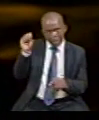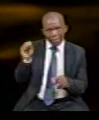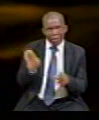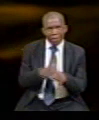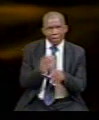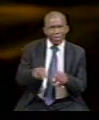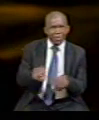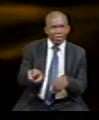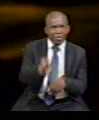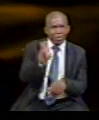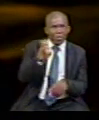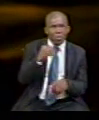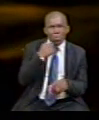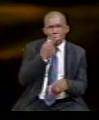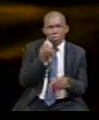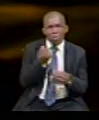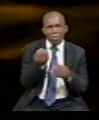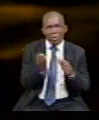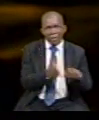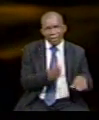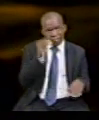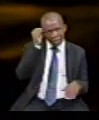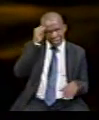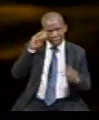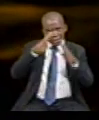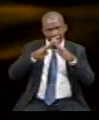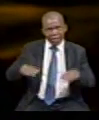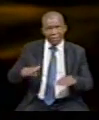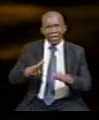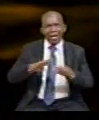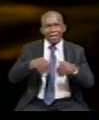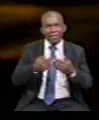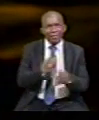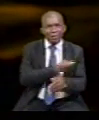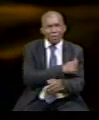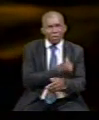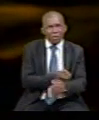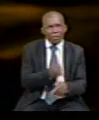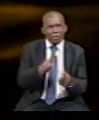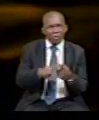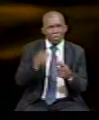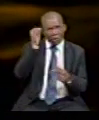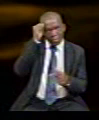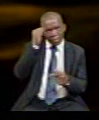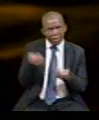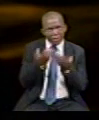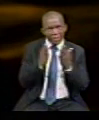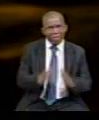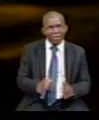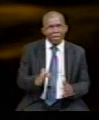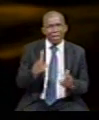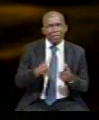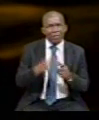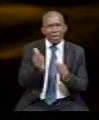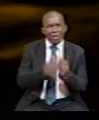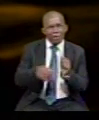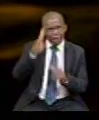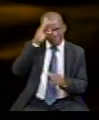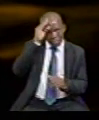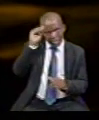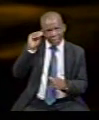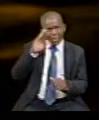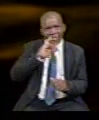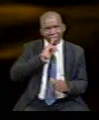who left his house and gave authority to his servants and to every man his work,